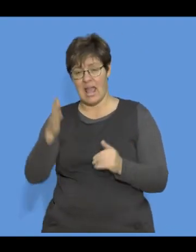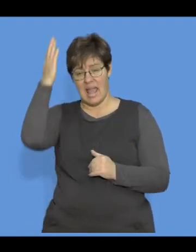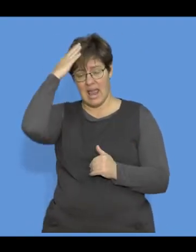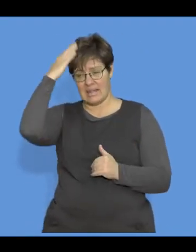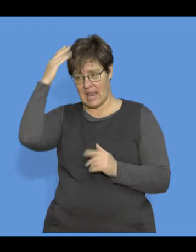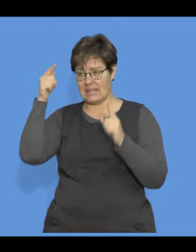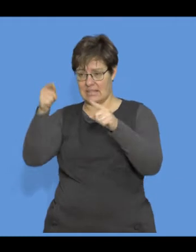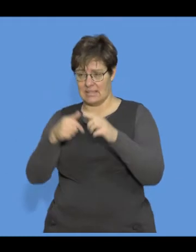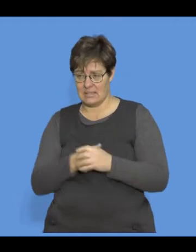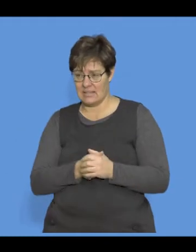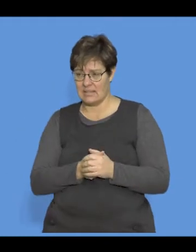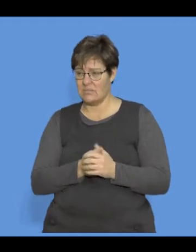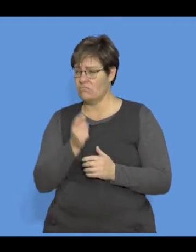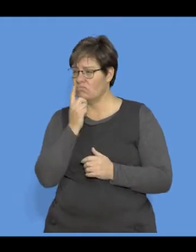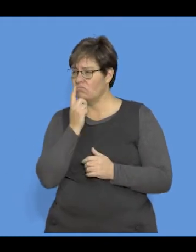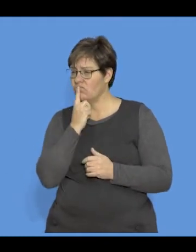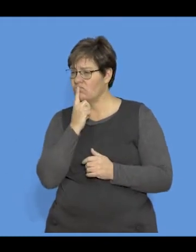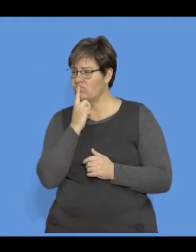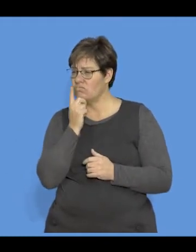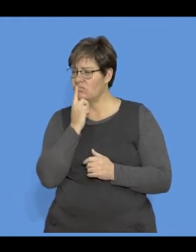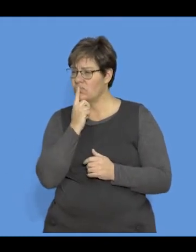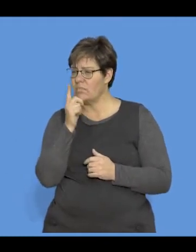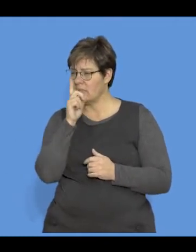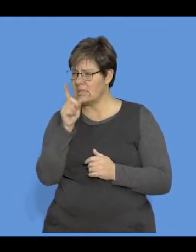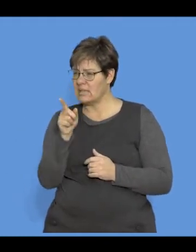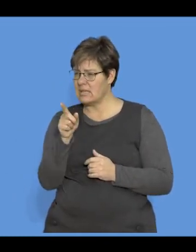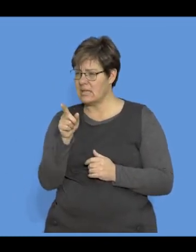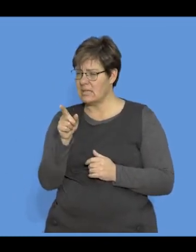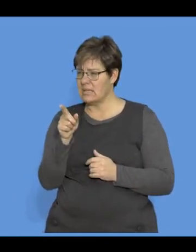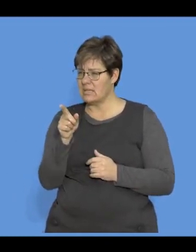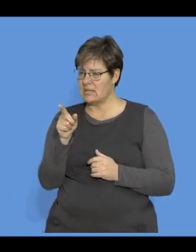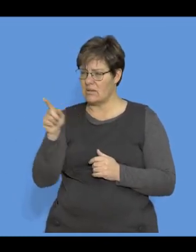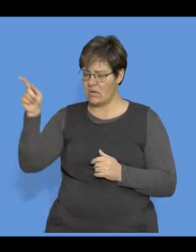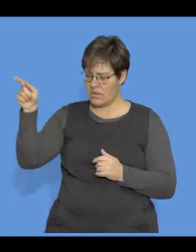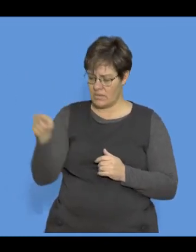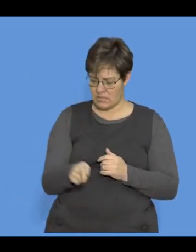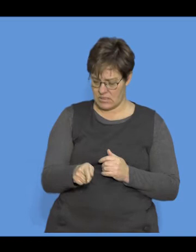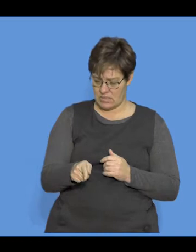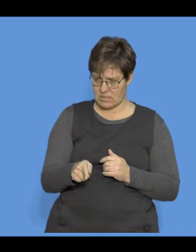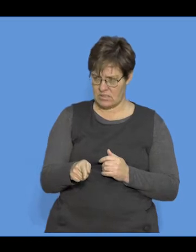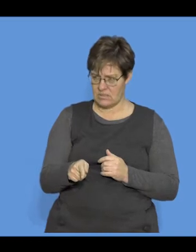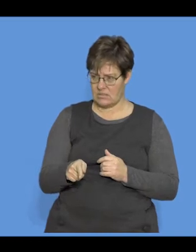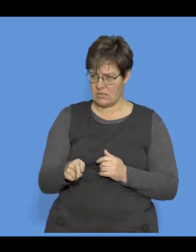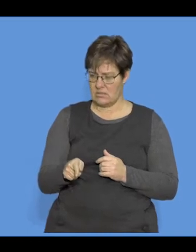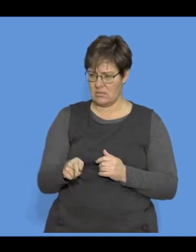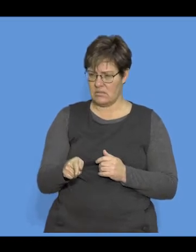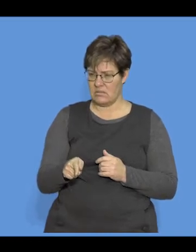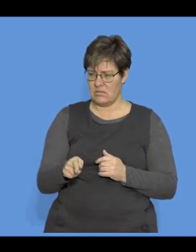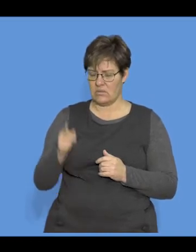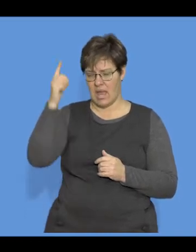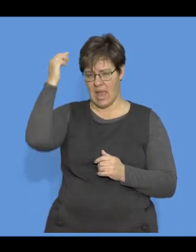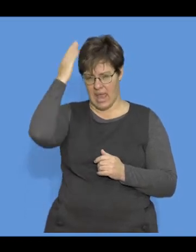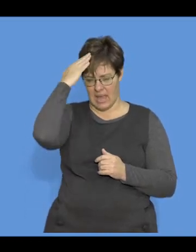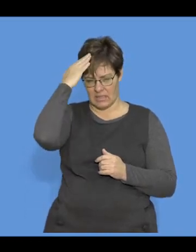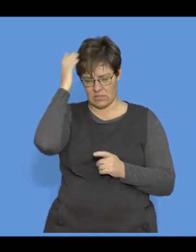that reasoning over here, and I'm going to say, if I do this one, I'm going head to tail,